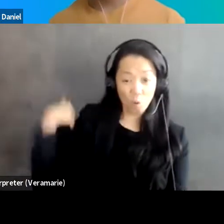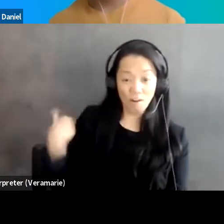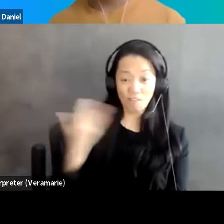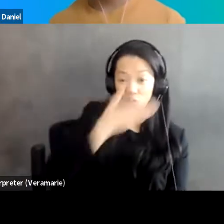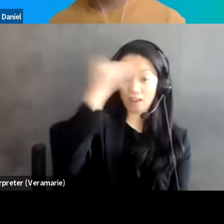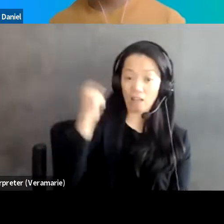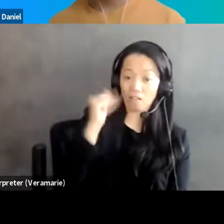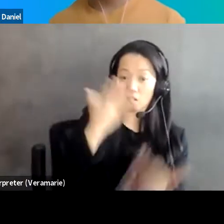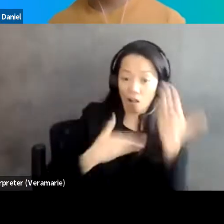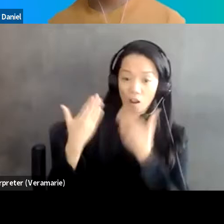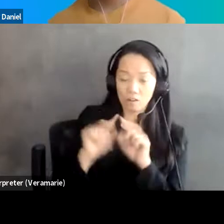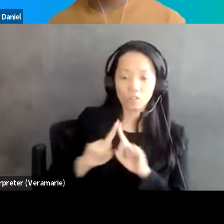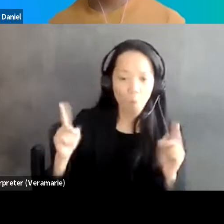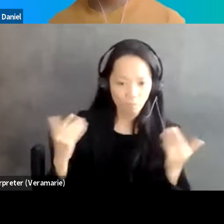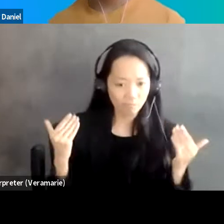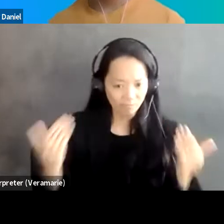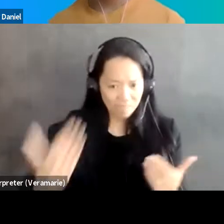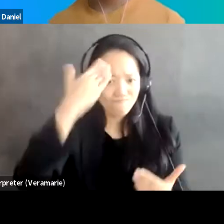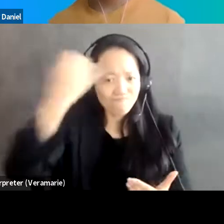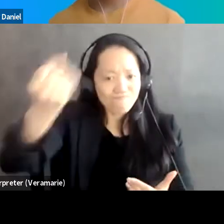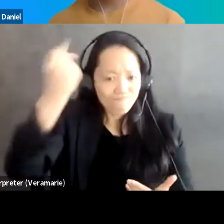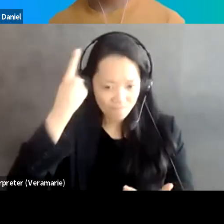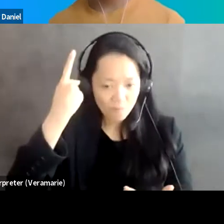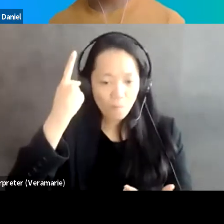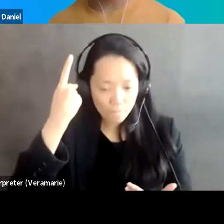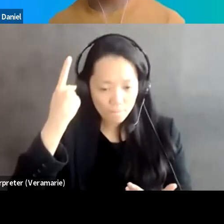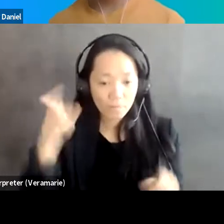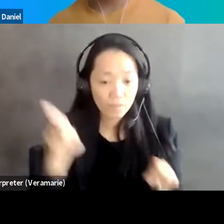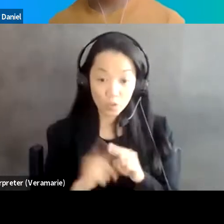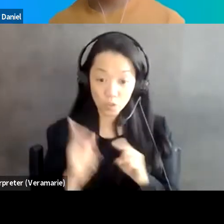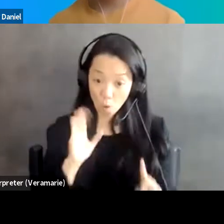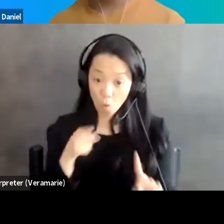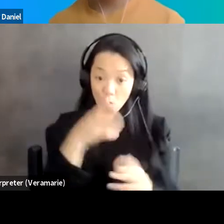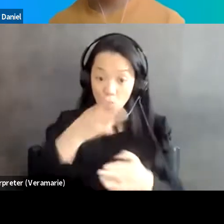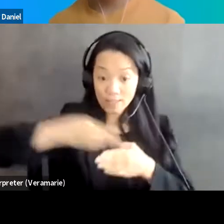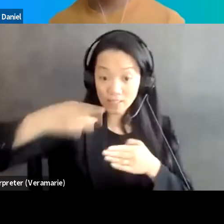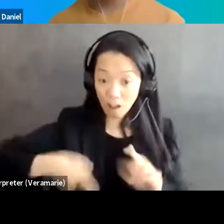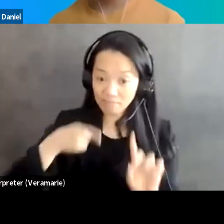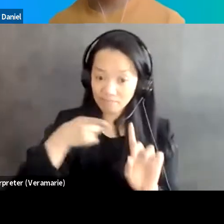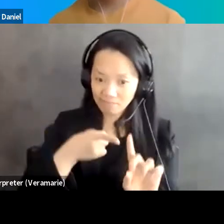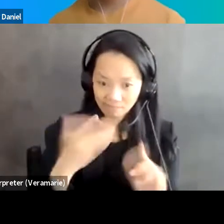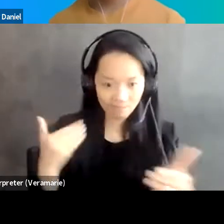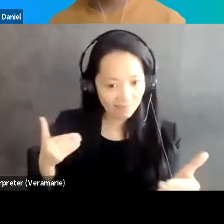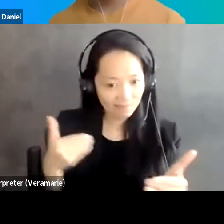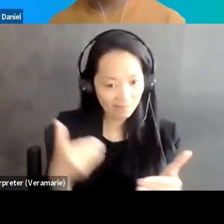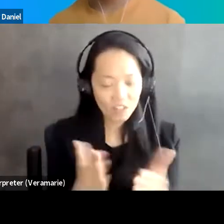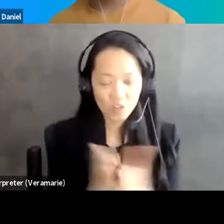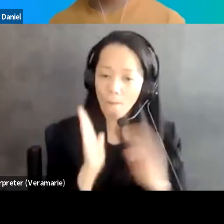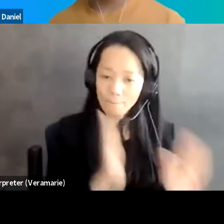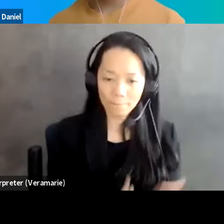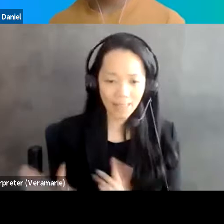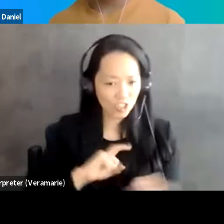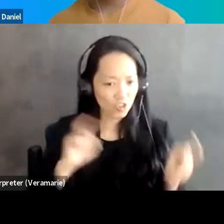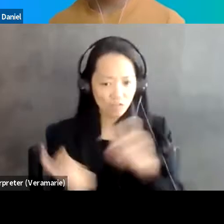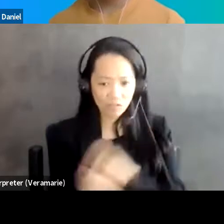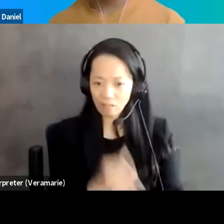course, after this remap, we'll have to see what the eventual results look like, but I think there's no plans that change to